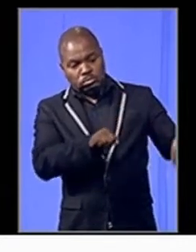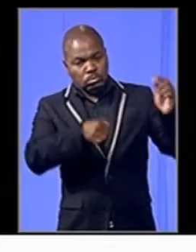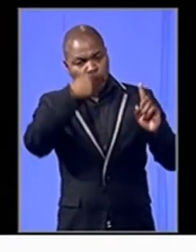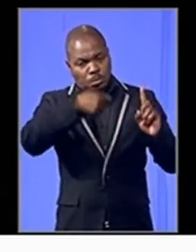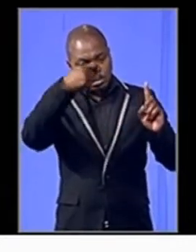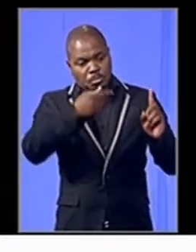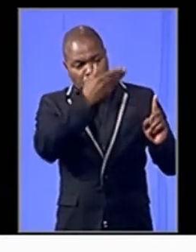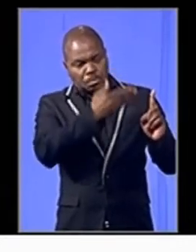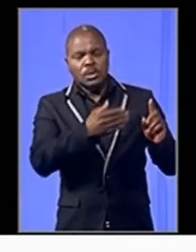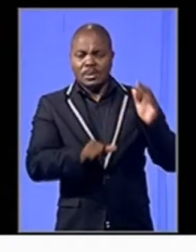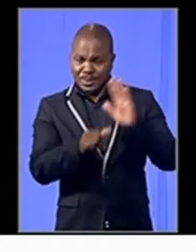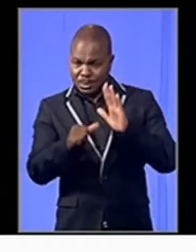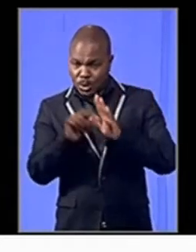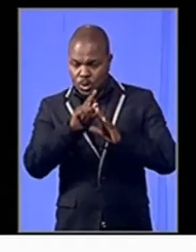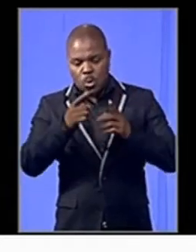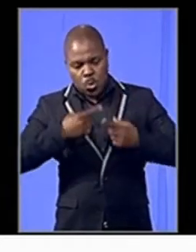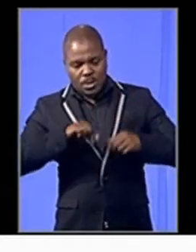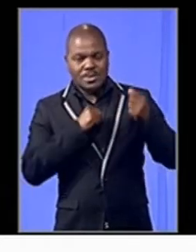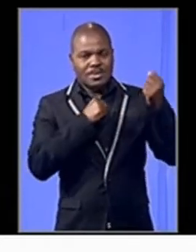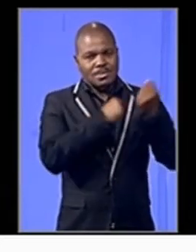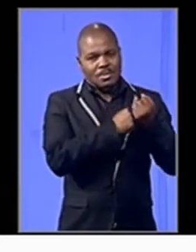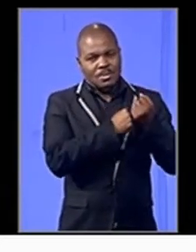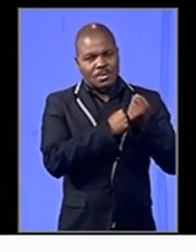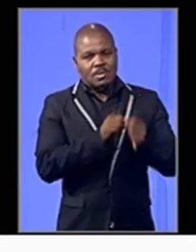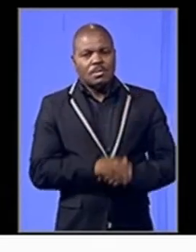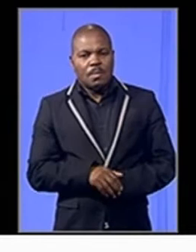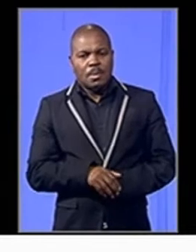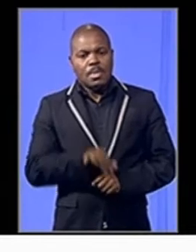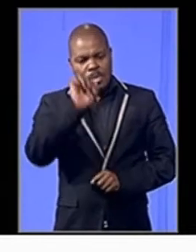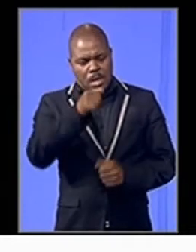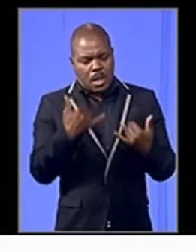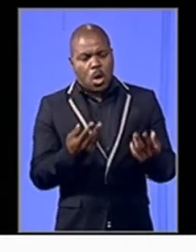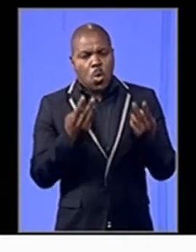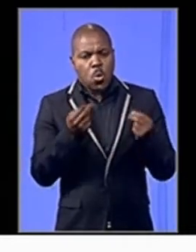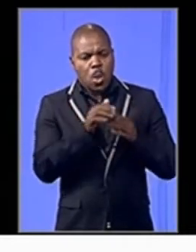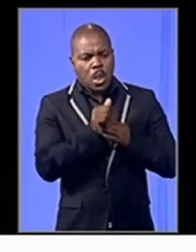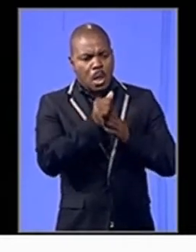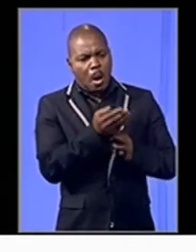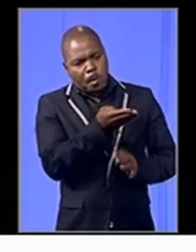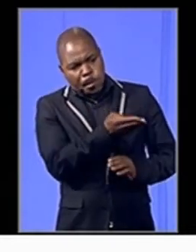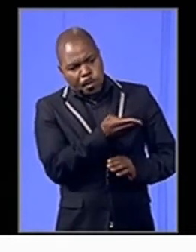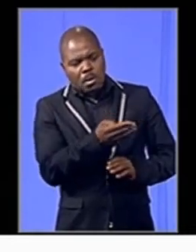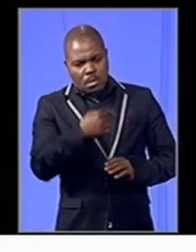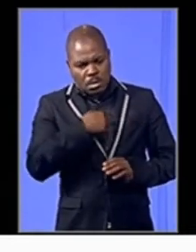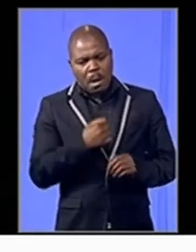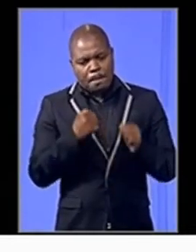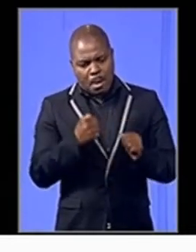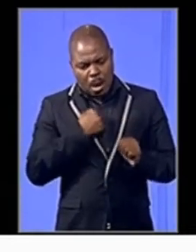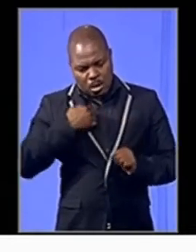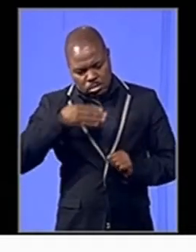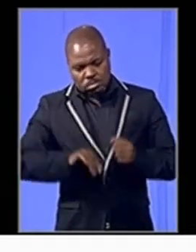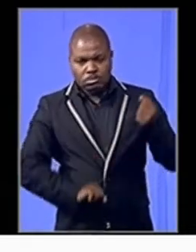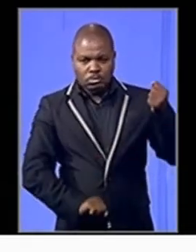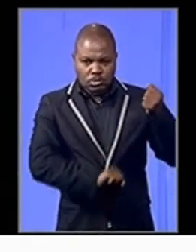it is important that we support her. She's elected, we now have a new leader. I remain in the court to provide her